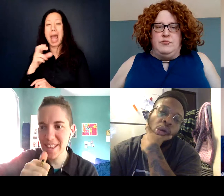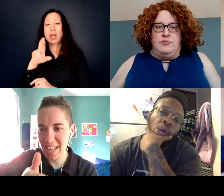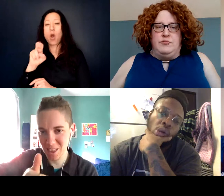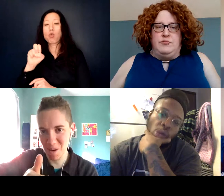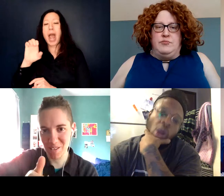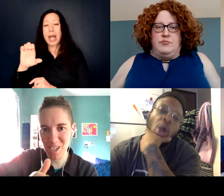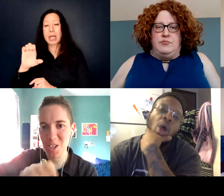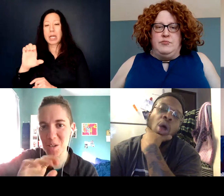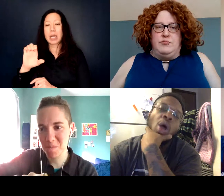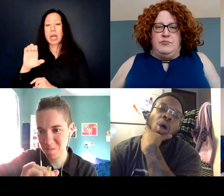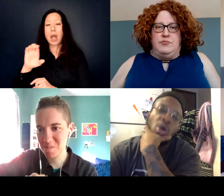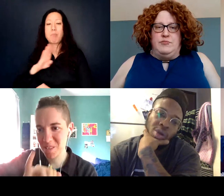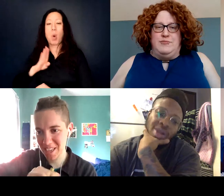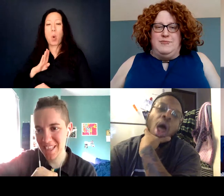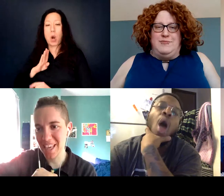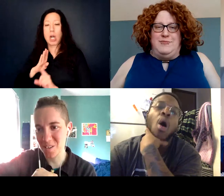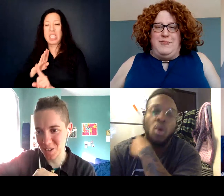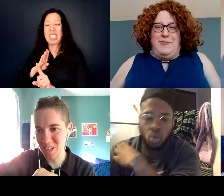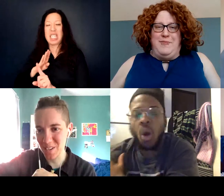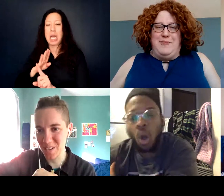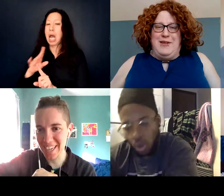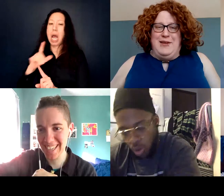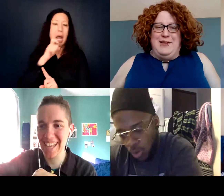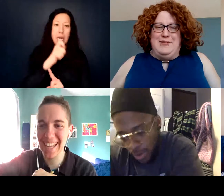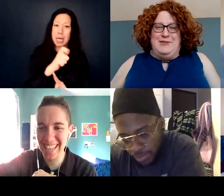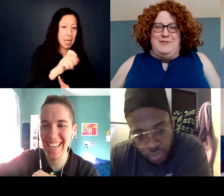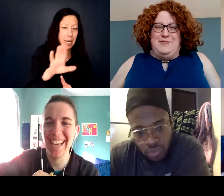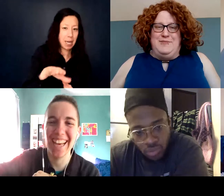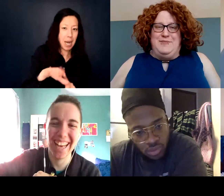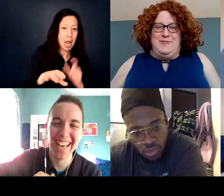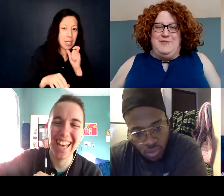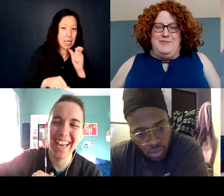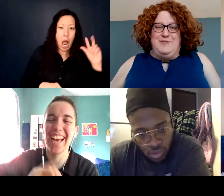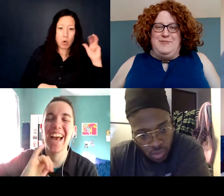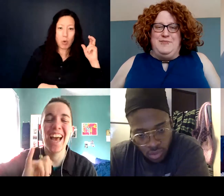Yeah, not the radio station. Thank you for clarifying.